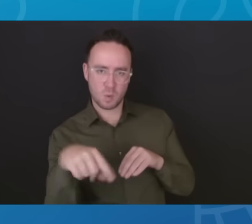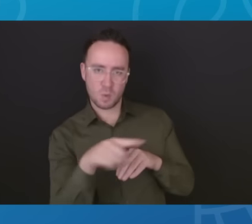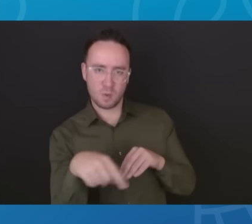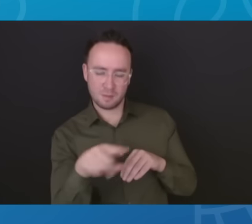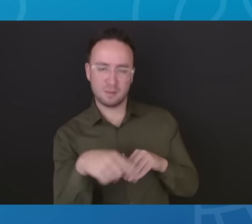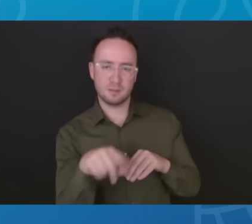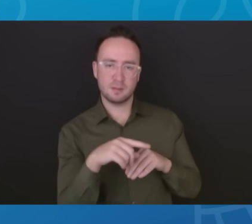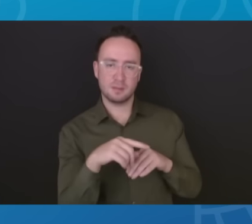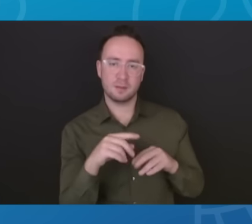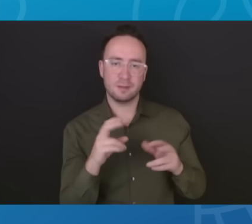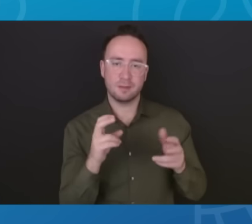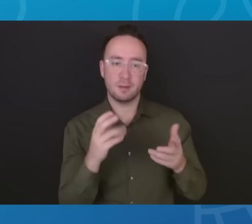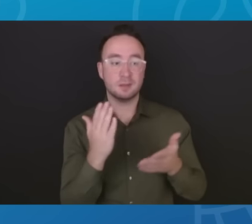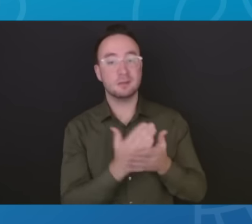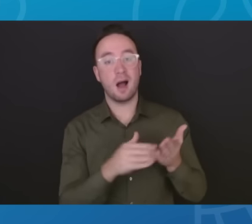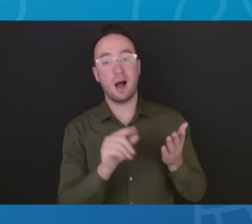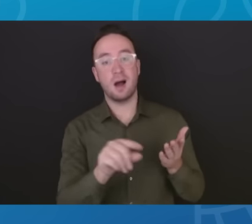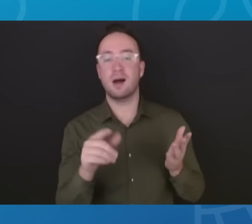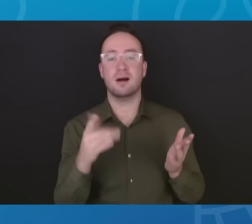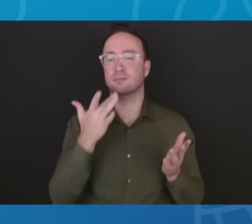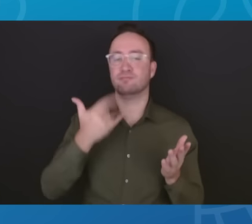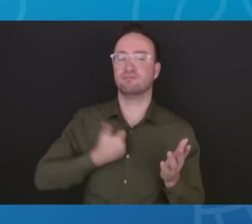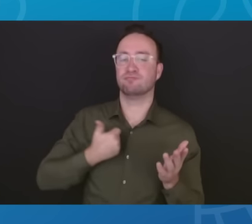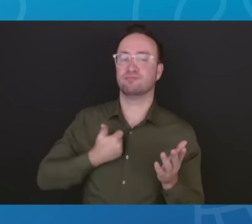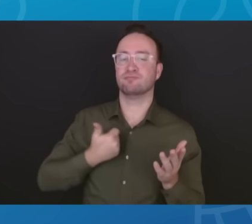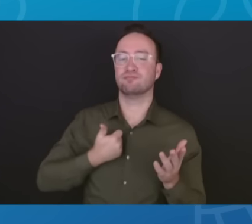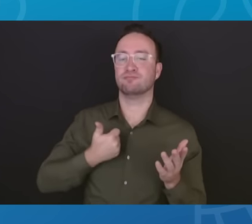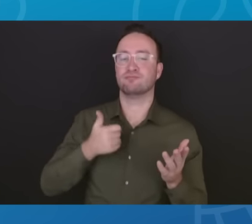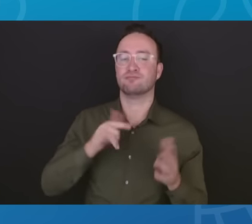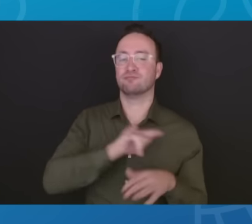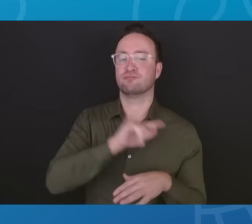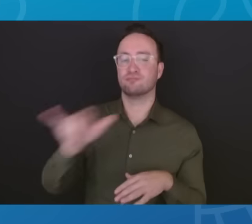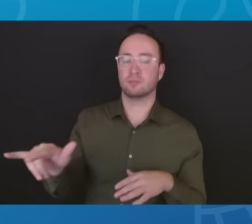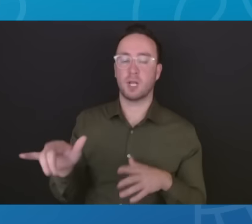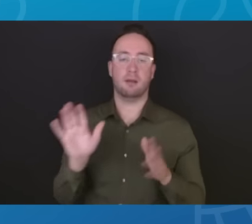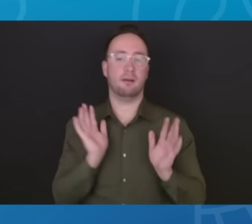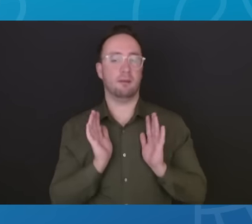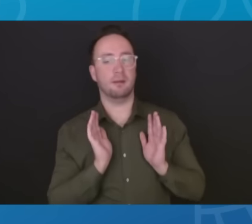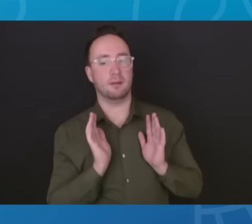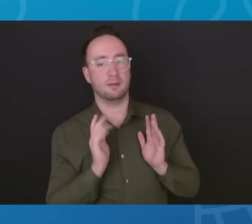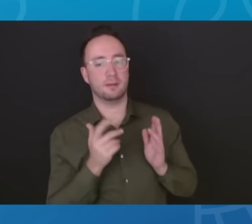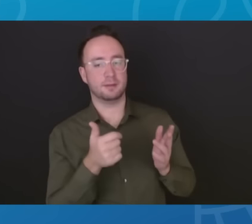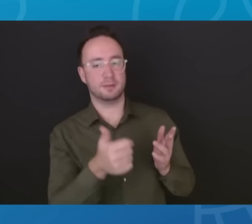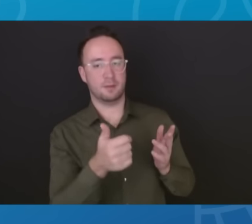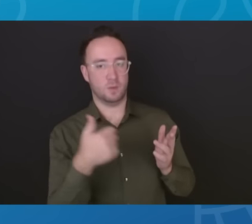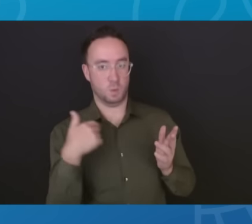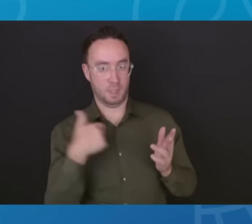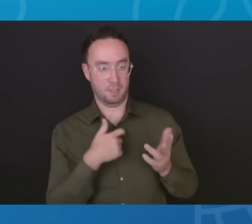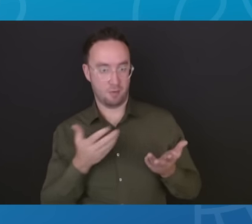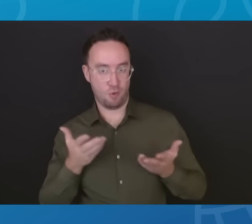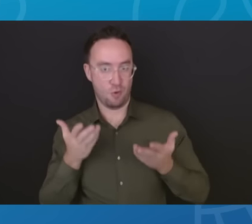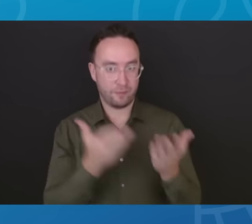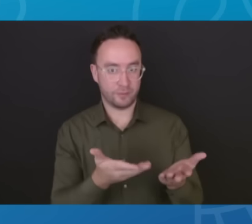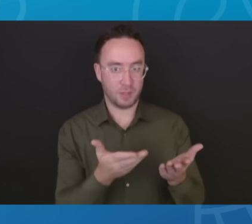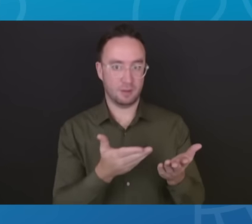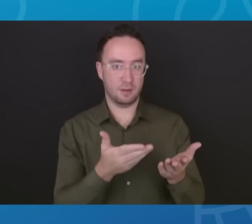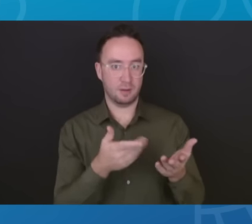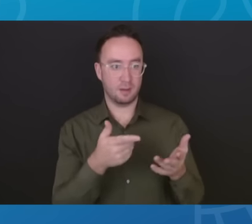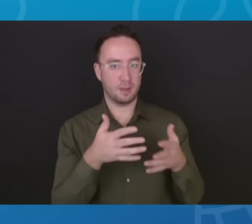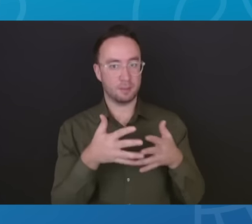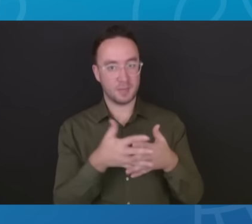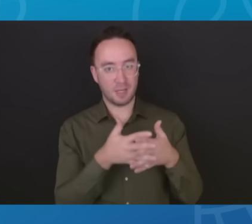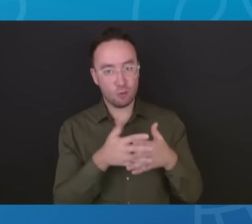people's situations. Right. But when it comes to the seats that are made available to us, that we are making available to American citizens, legal permanent residents, and their family members on Middle